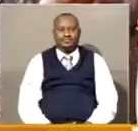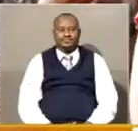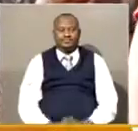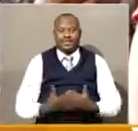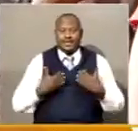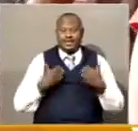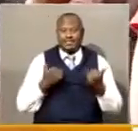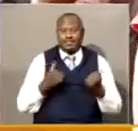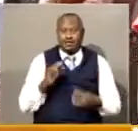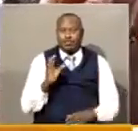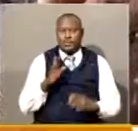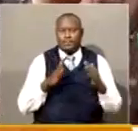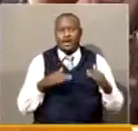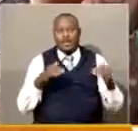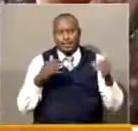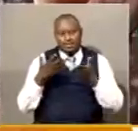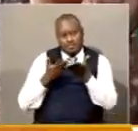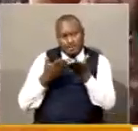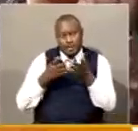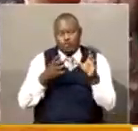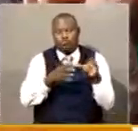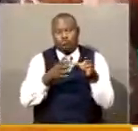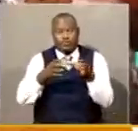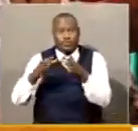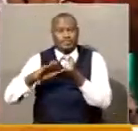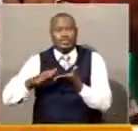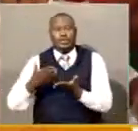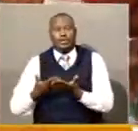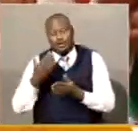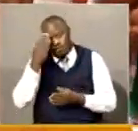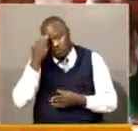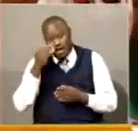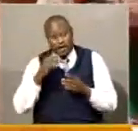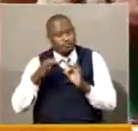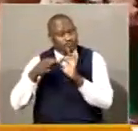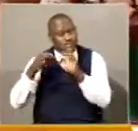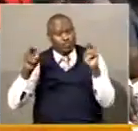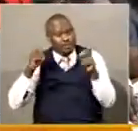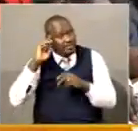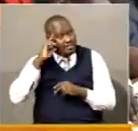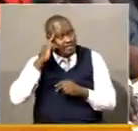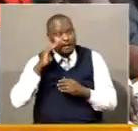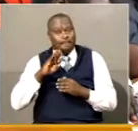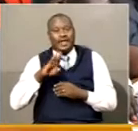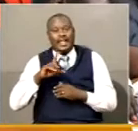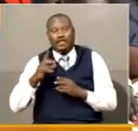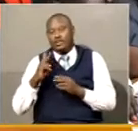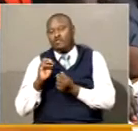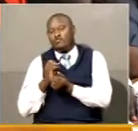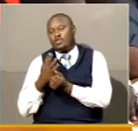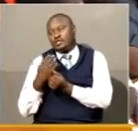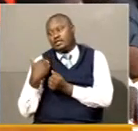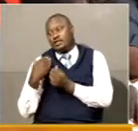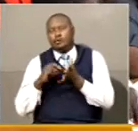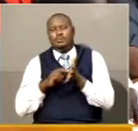Health Committee of Parliament has interfaced with a section of stakeholders on the proposed Mental Health Bill of 2014, which in essence